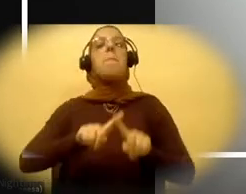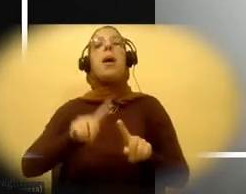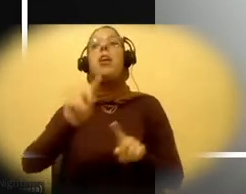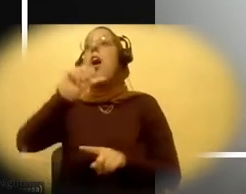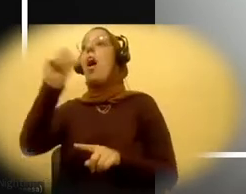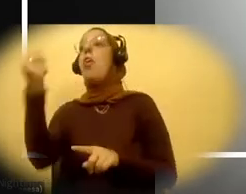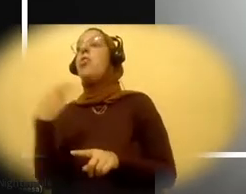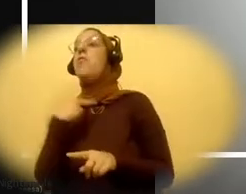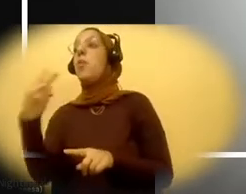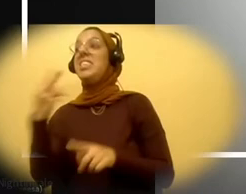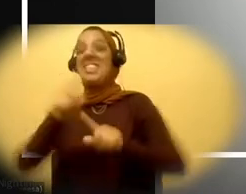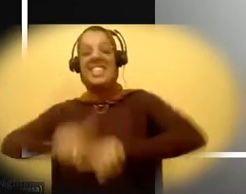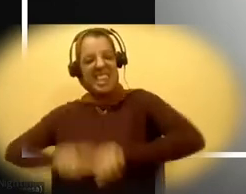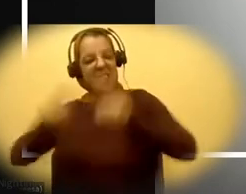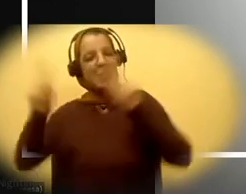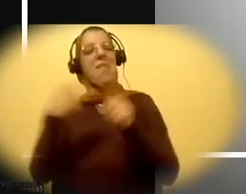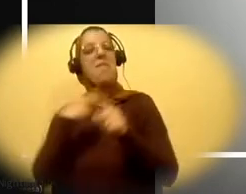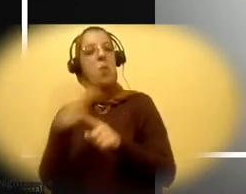I feel that